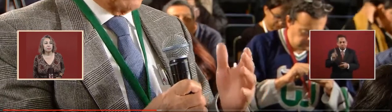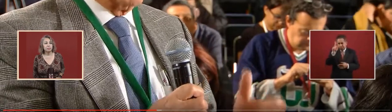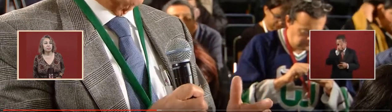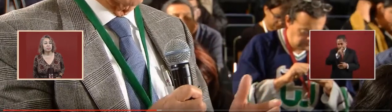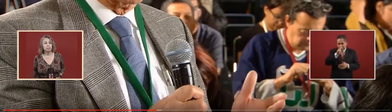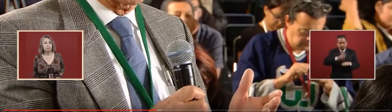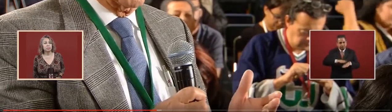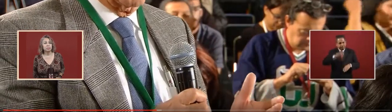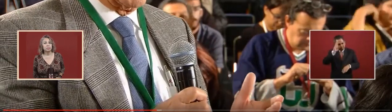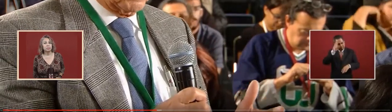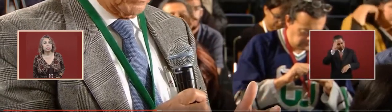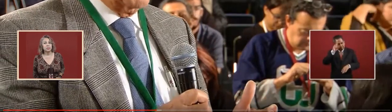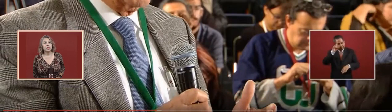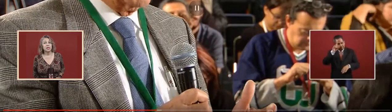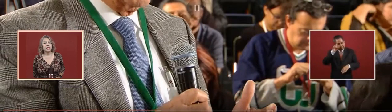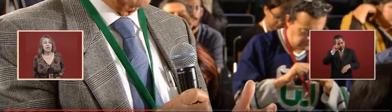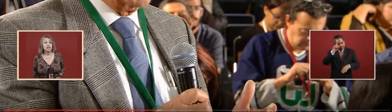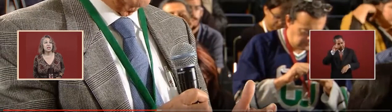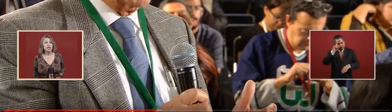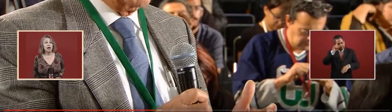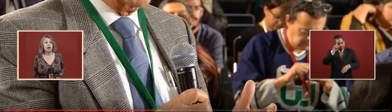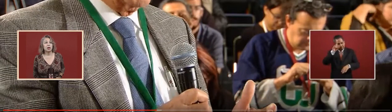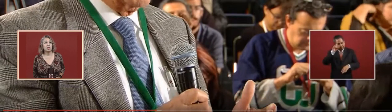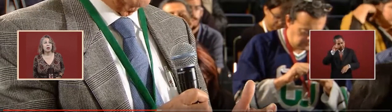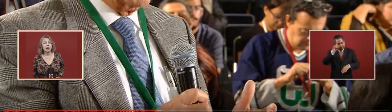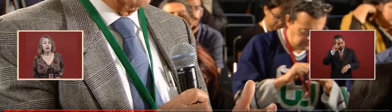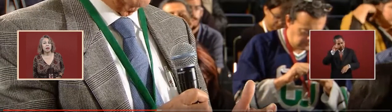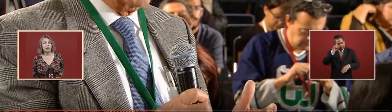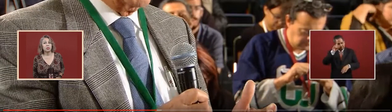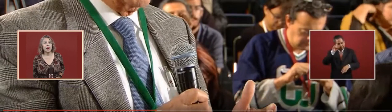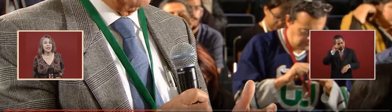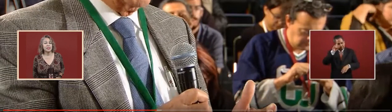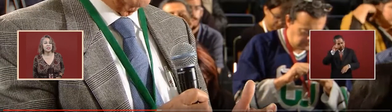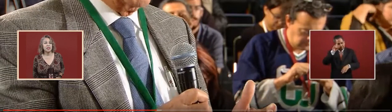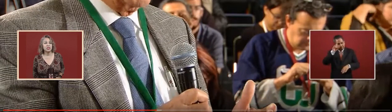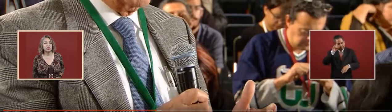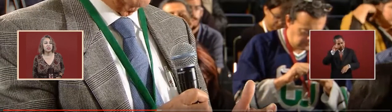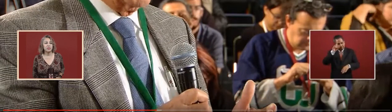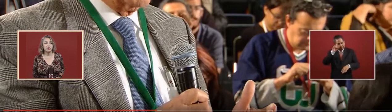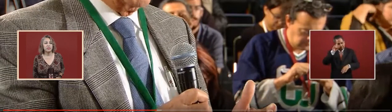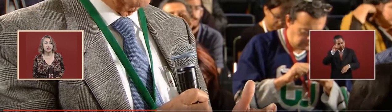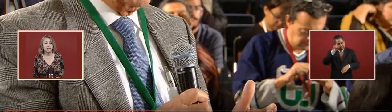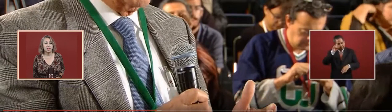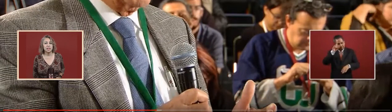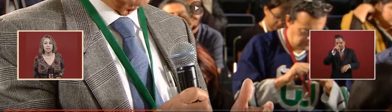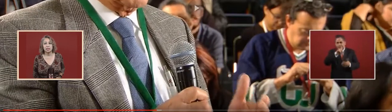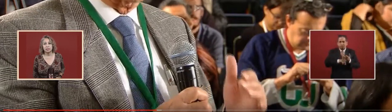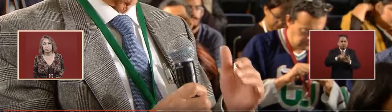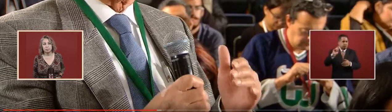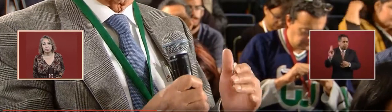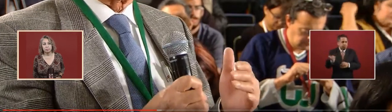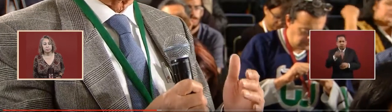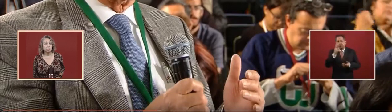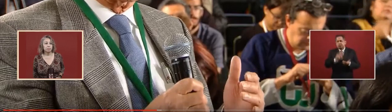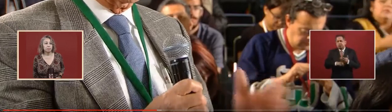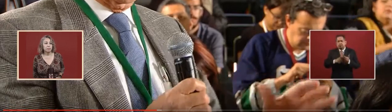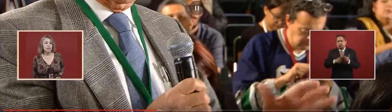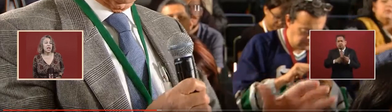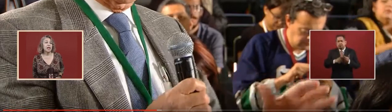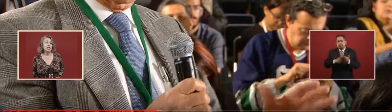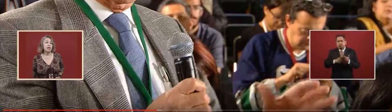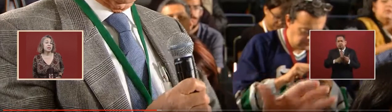En los grandes centros universitarios. In the great centers of universities. En los centros de educación